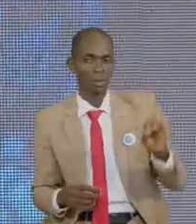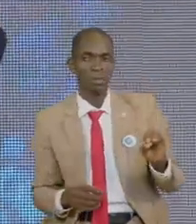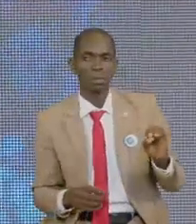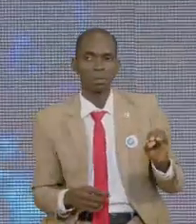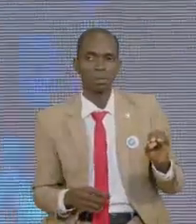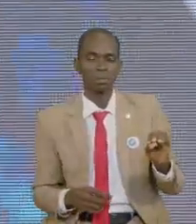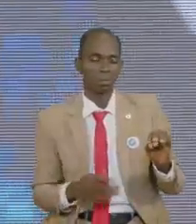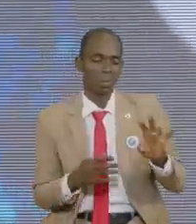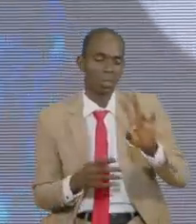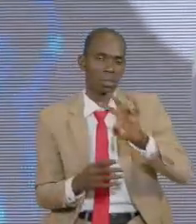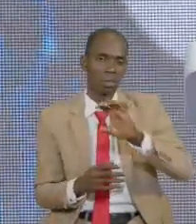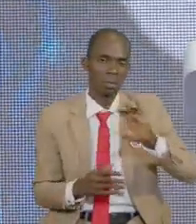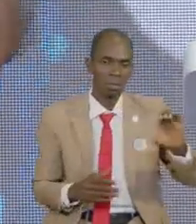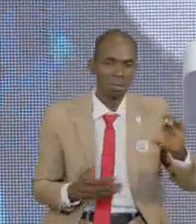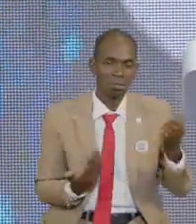700,